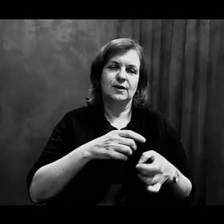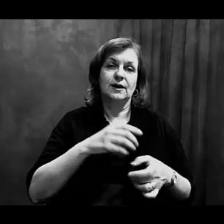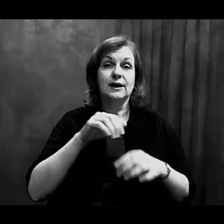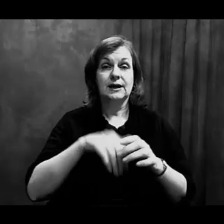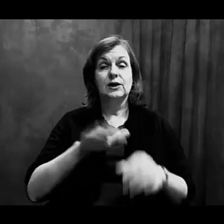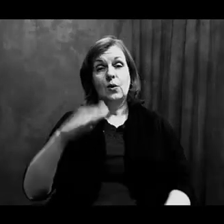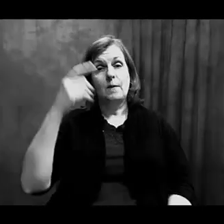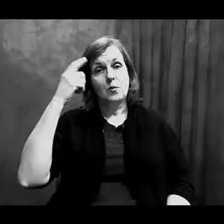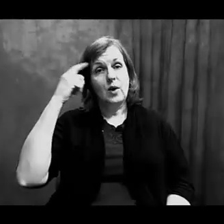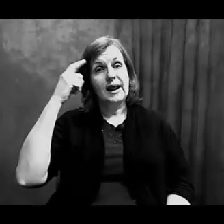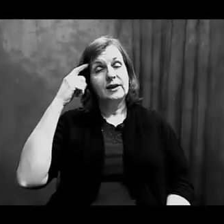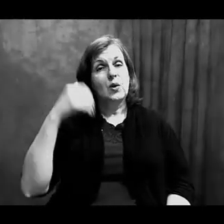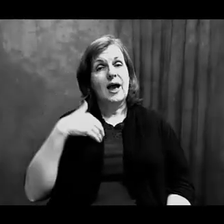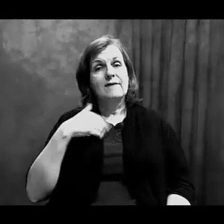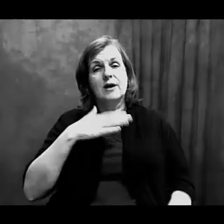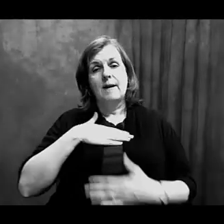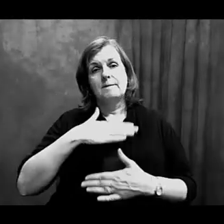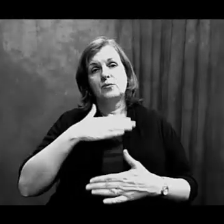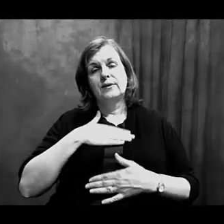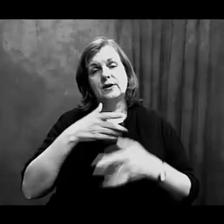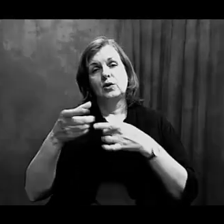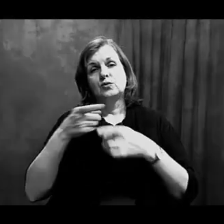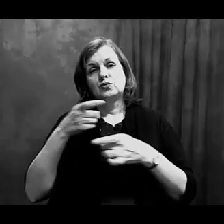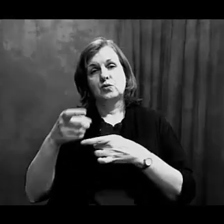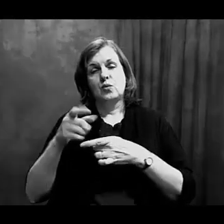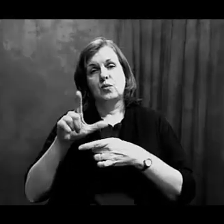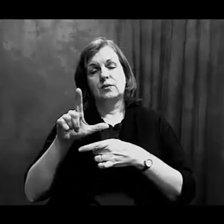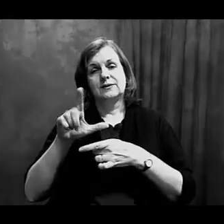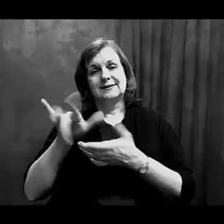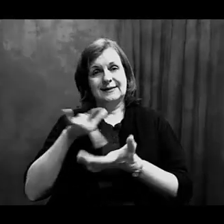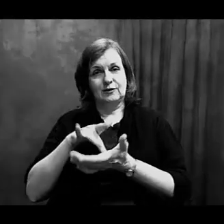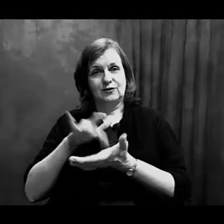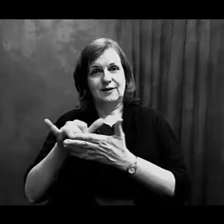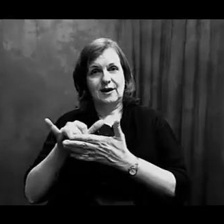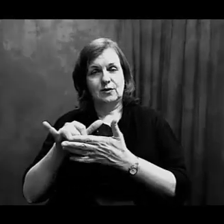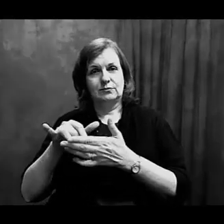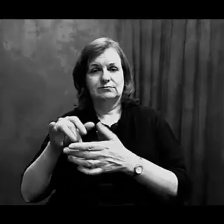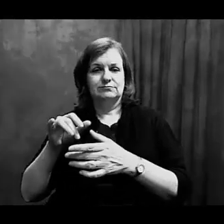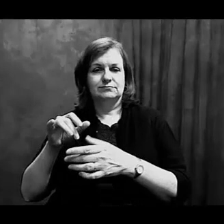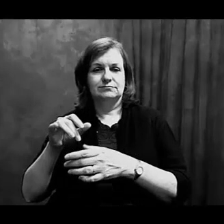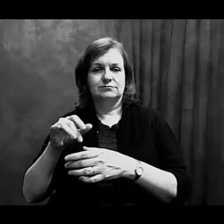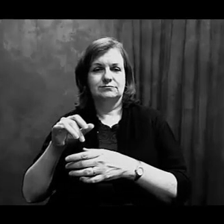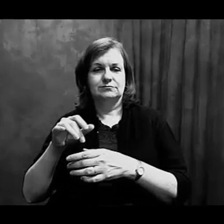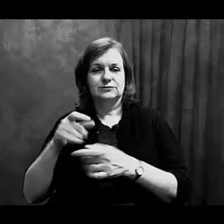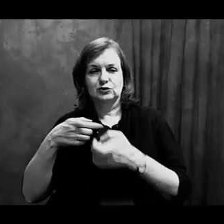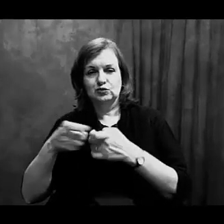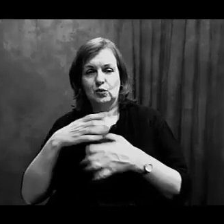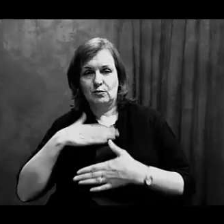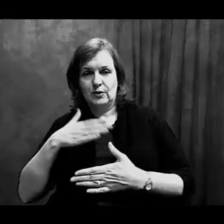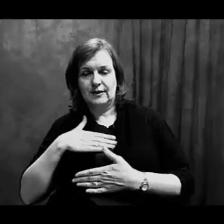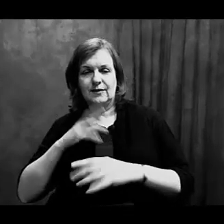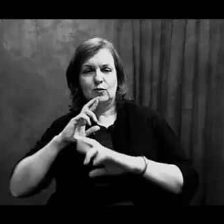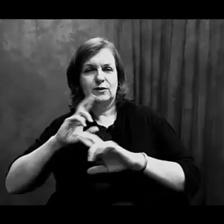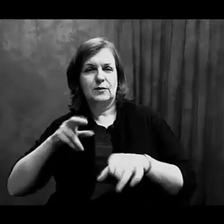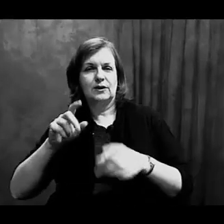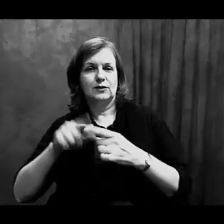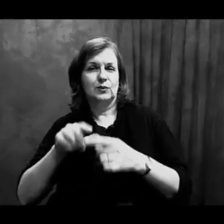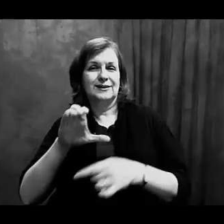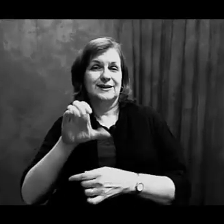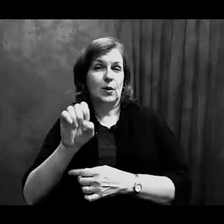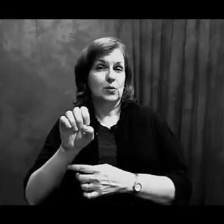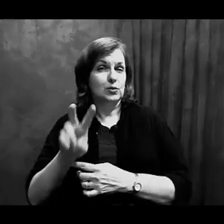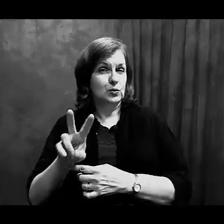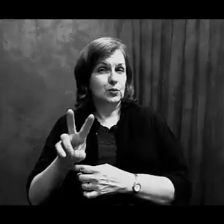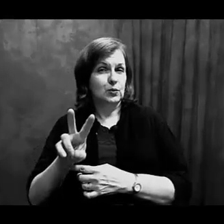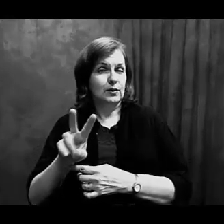control centers in your brain that don't respond to O2 levels. They actually respond to carbon dioxide or CO2